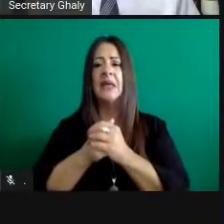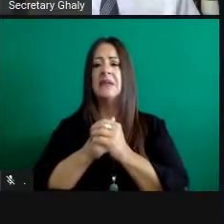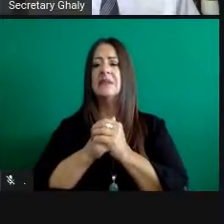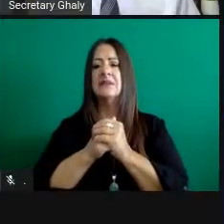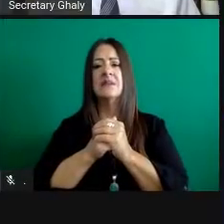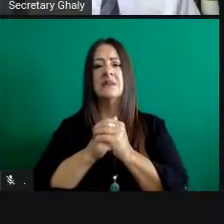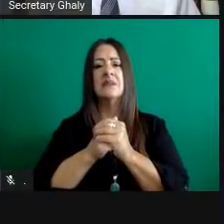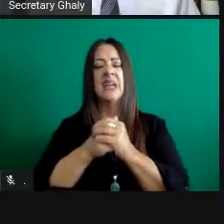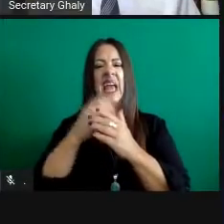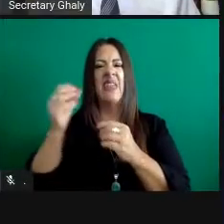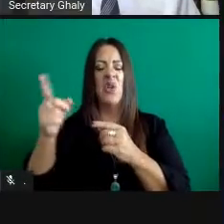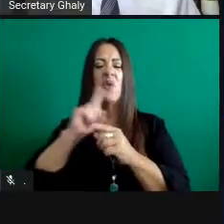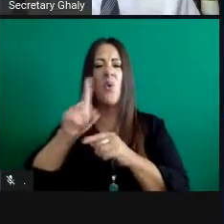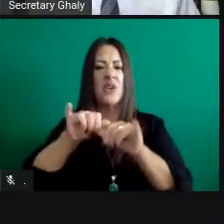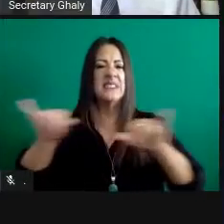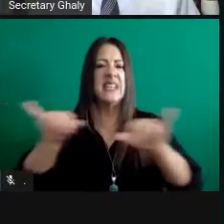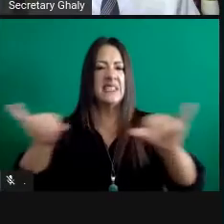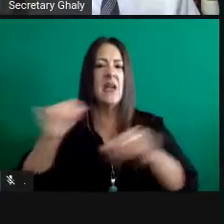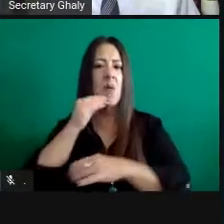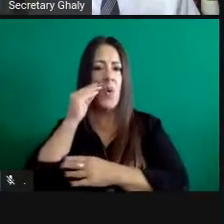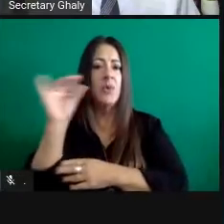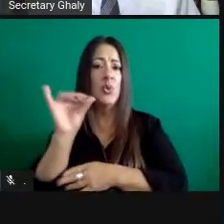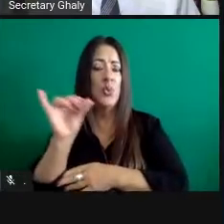nationwide closures. Next slide, please.